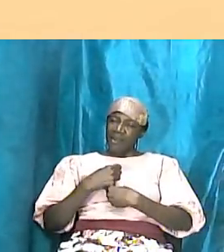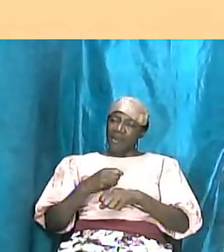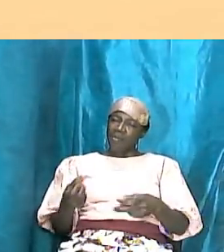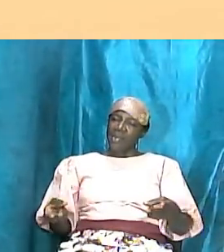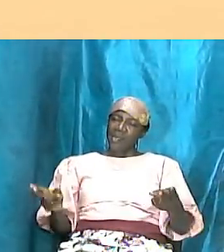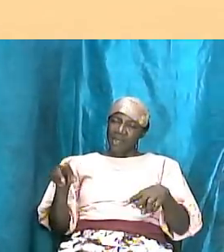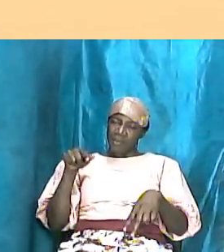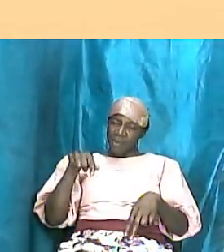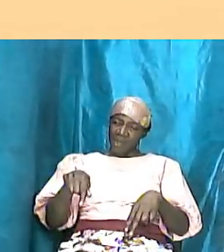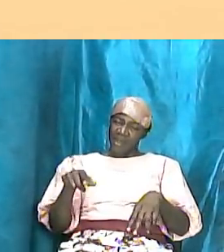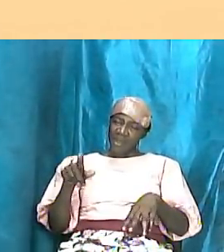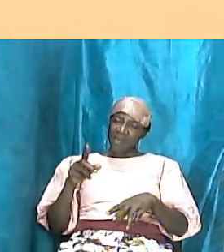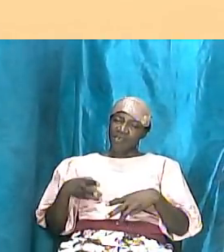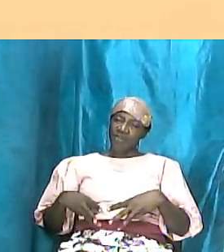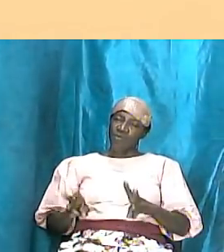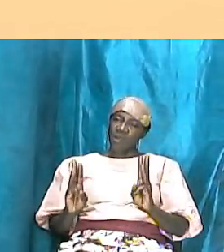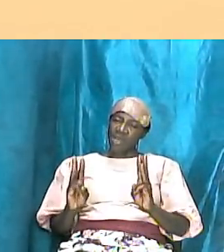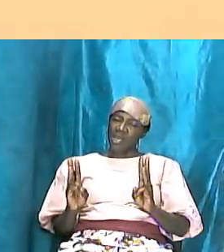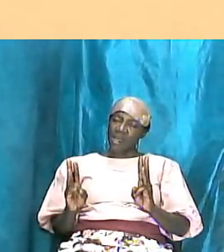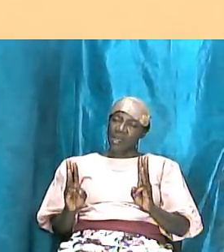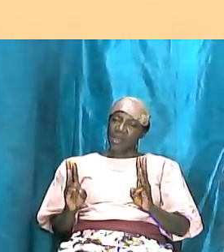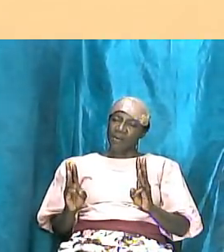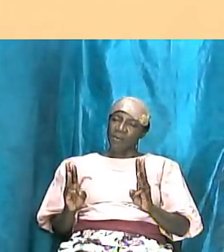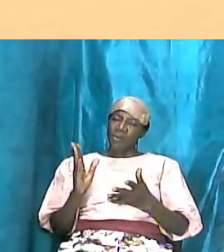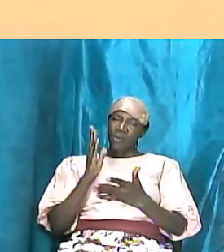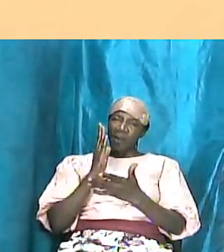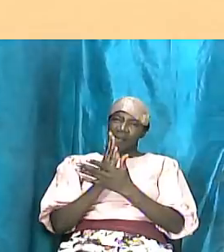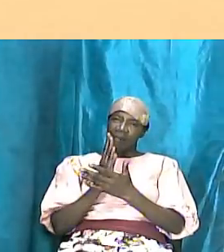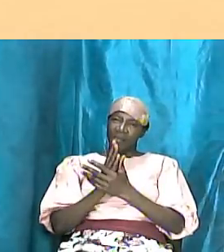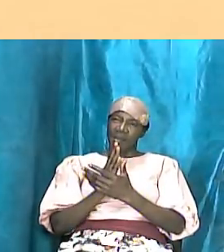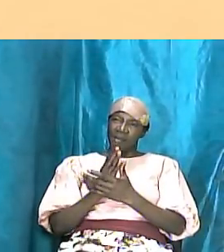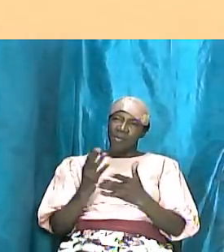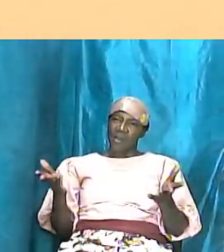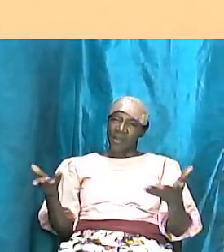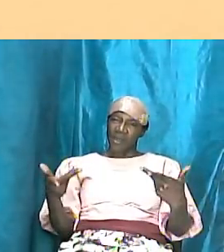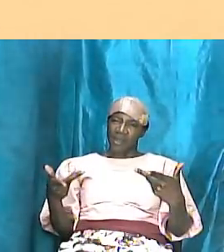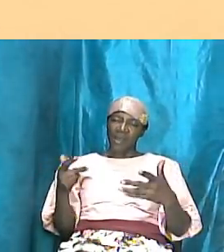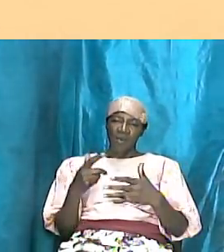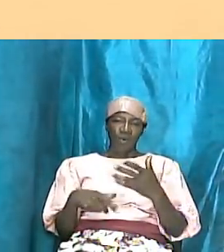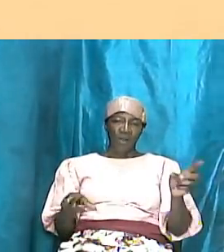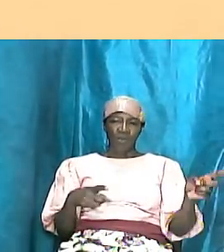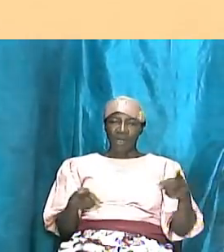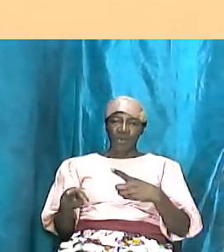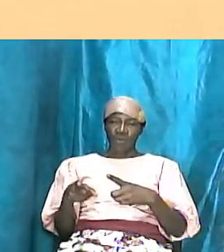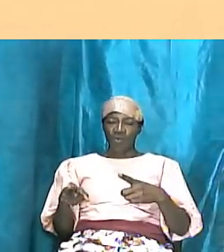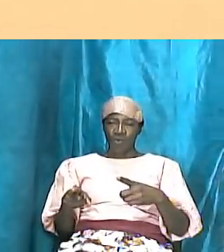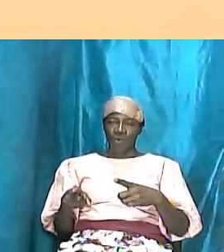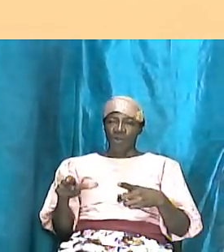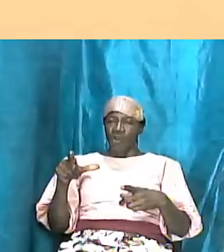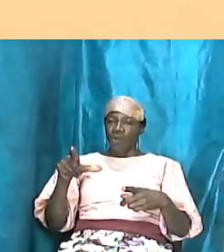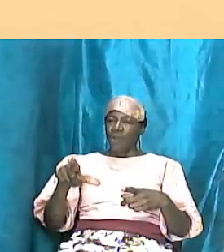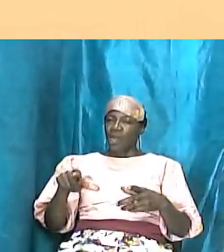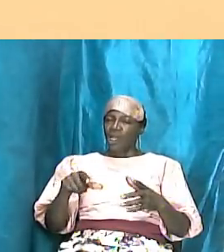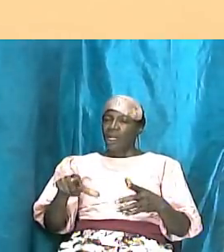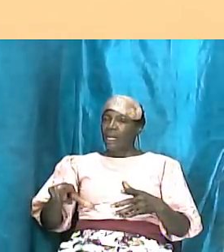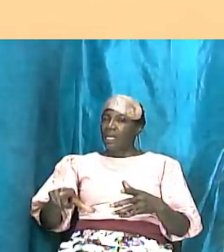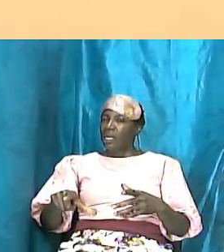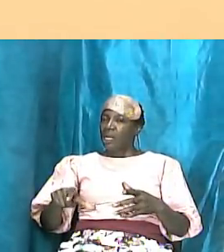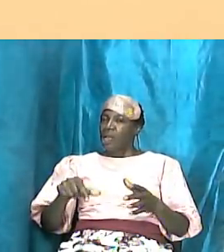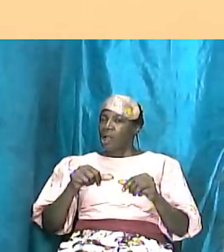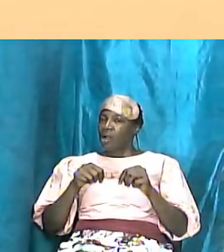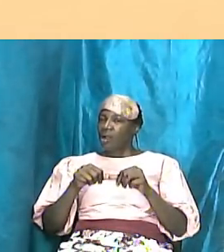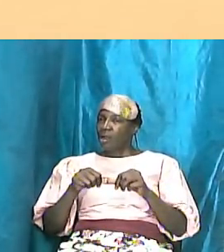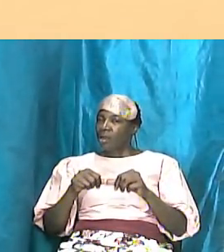in this particular way. So we're going to stop with this for this evening, because what we are going to do now, we are going to pick up to show